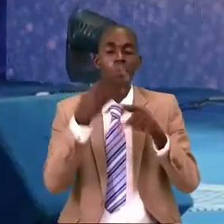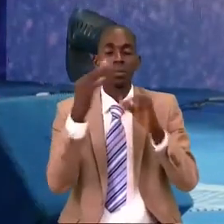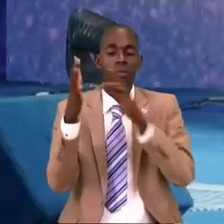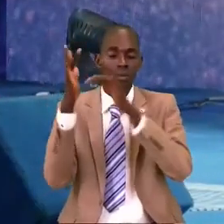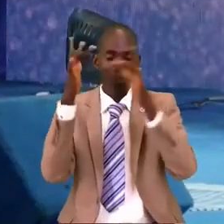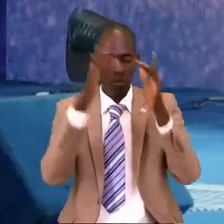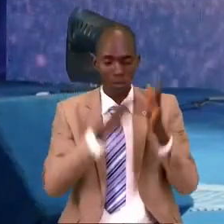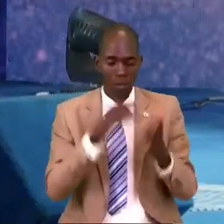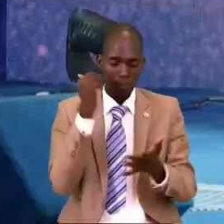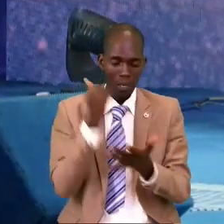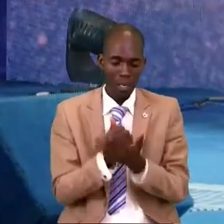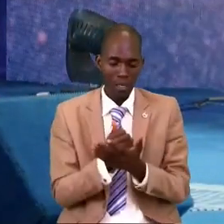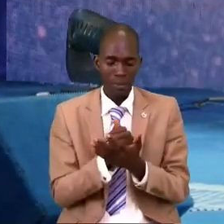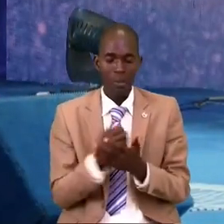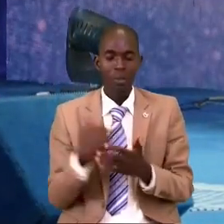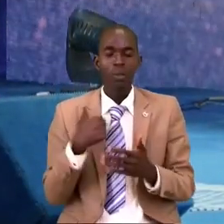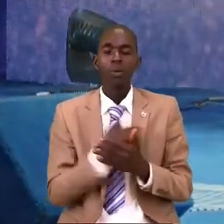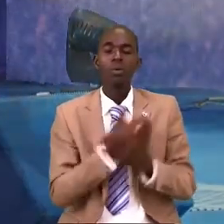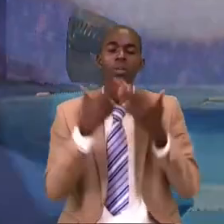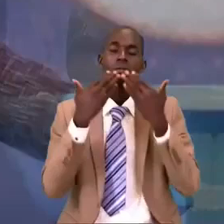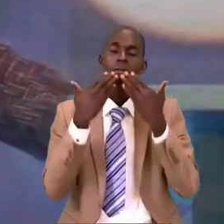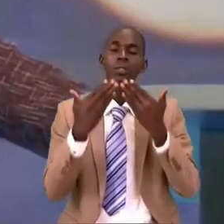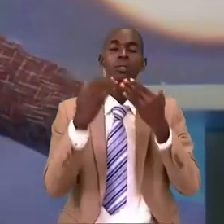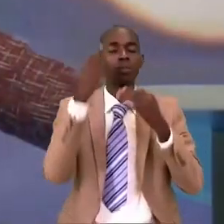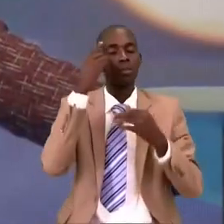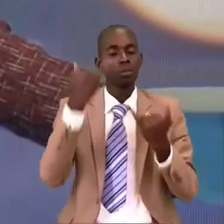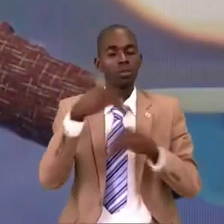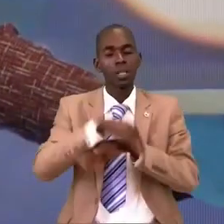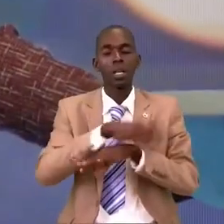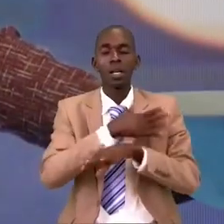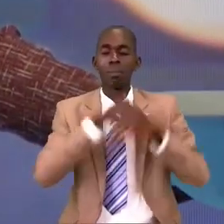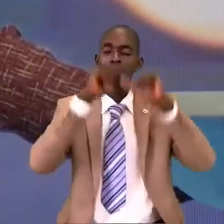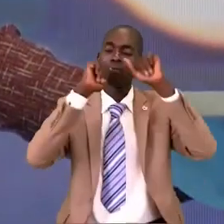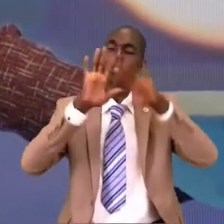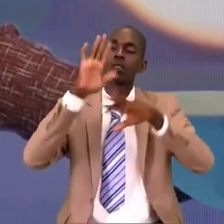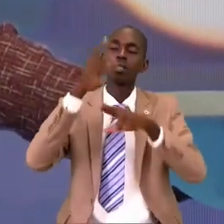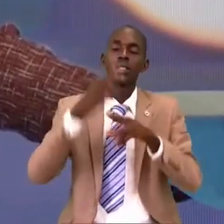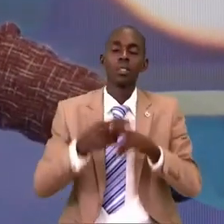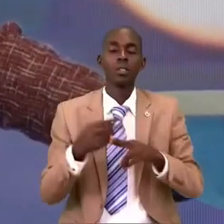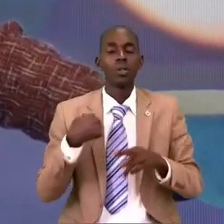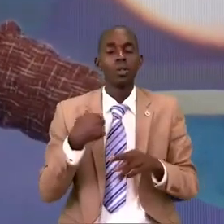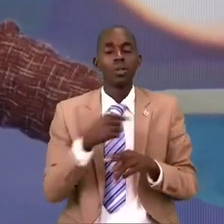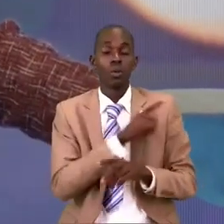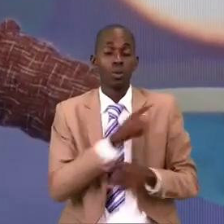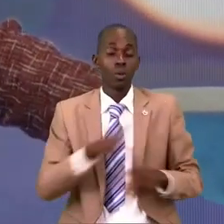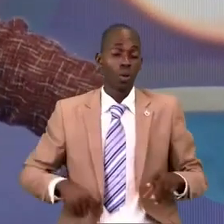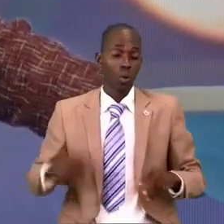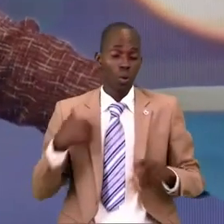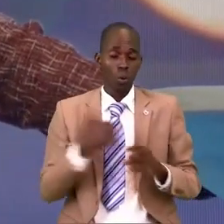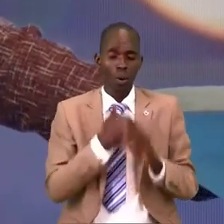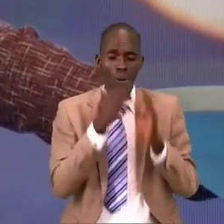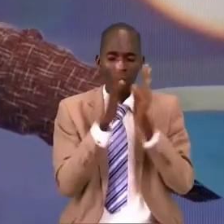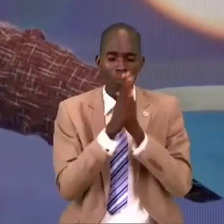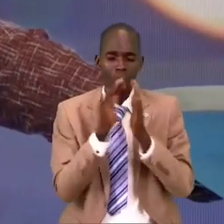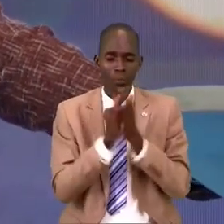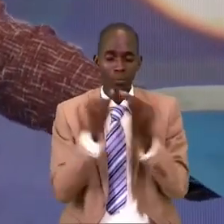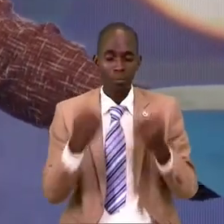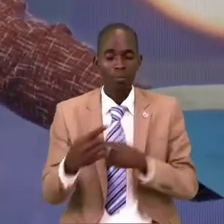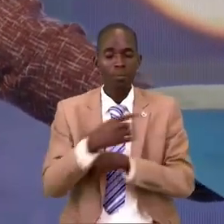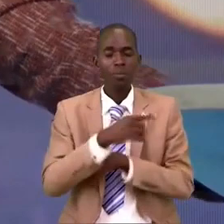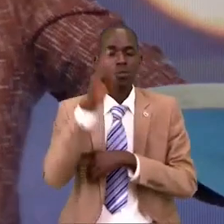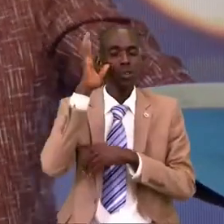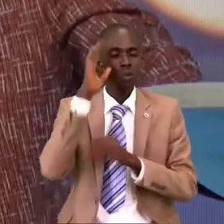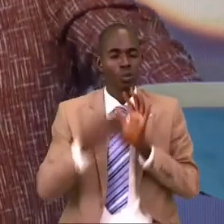that today you manifest your power. You manifest your almighty miracle working